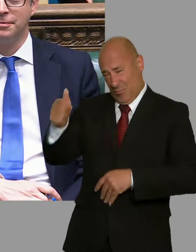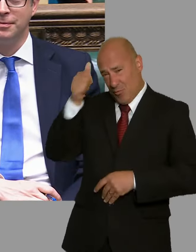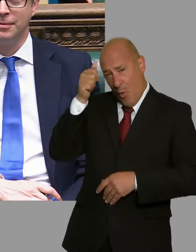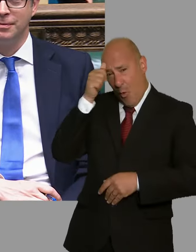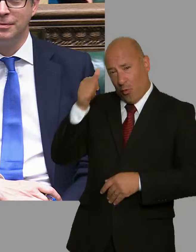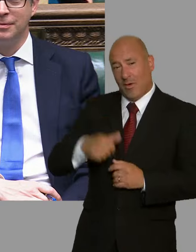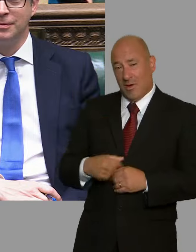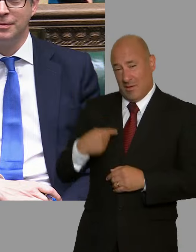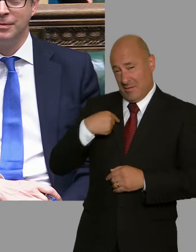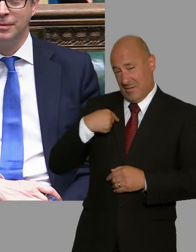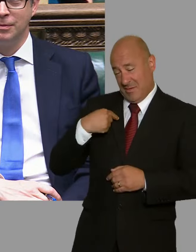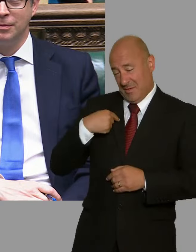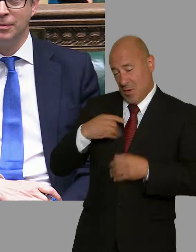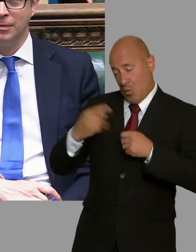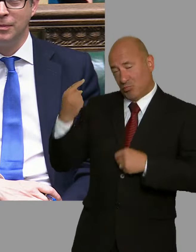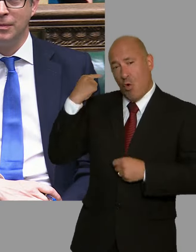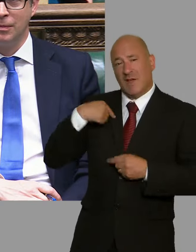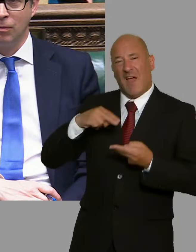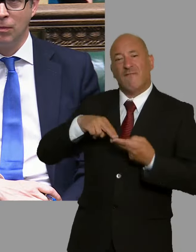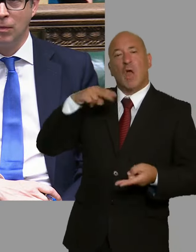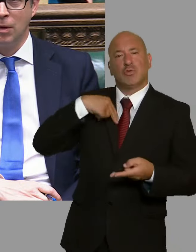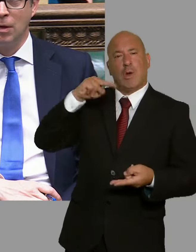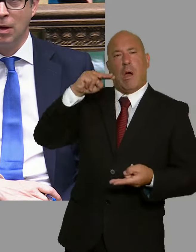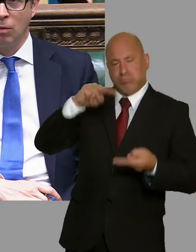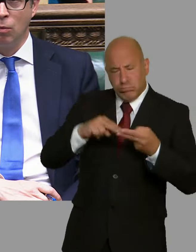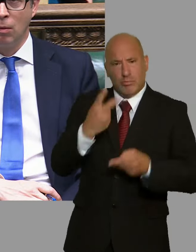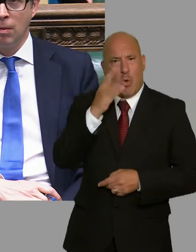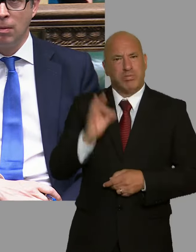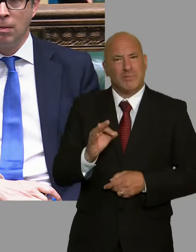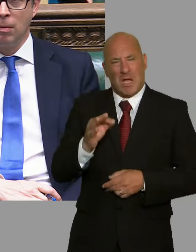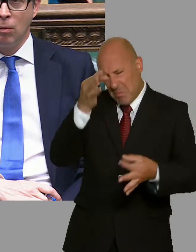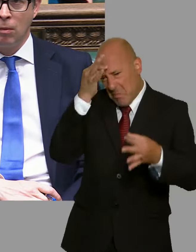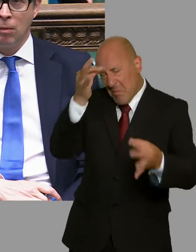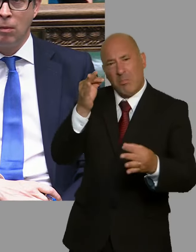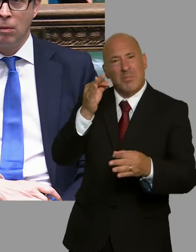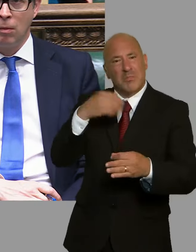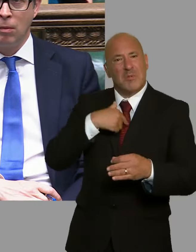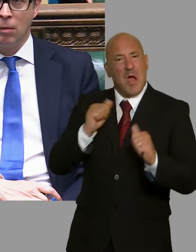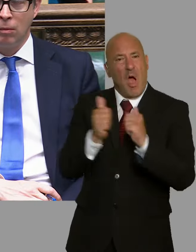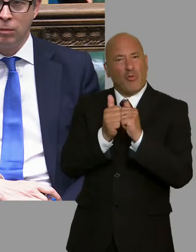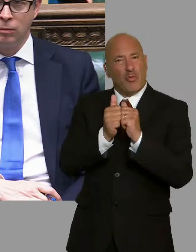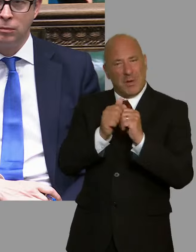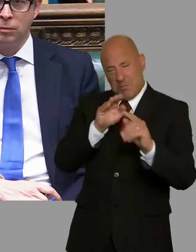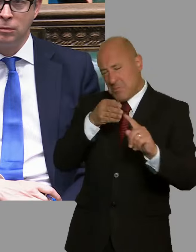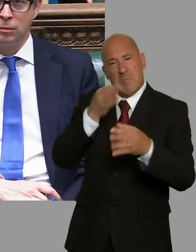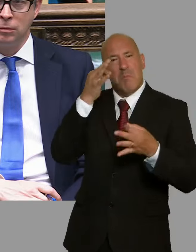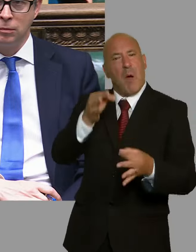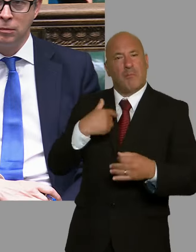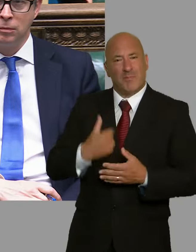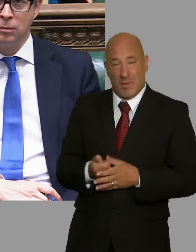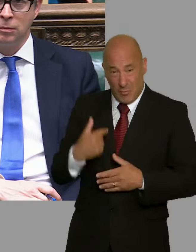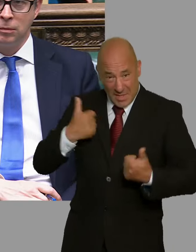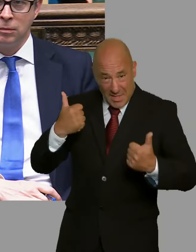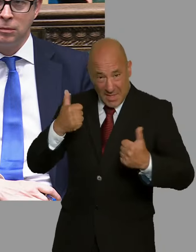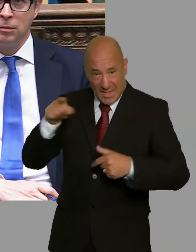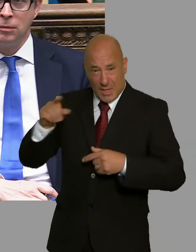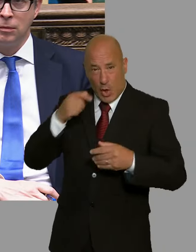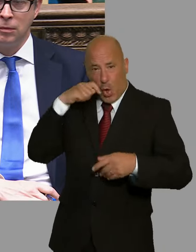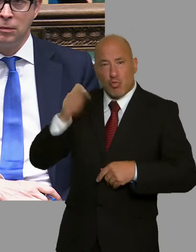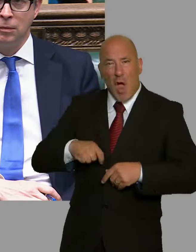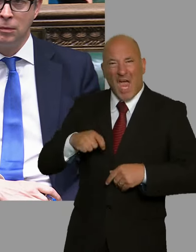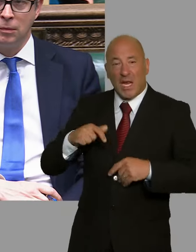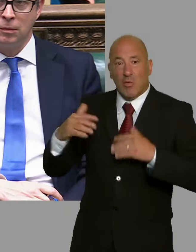with countries like the US and India, their inflation is going down. It's going up here. Why? The ONS says the inflation figures are driven by